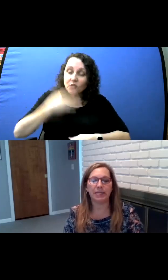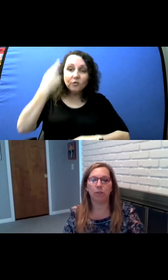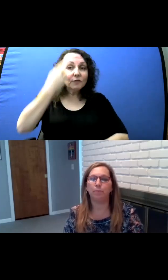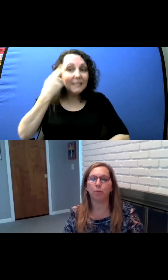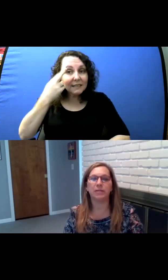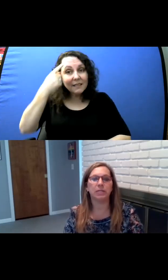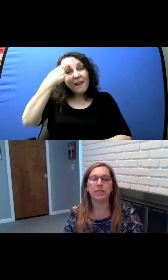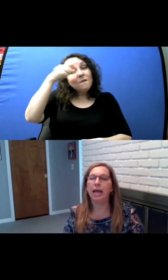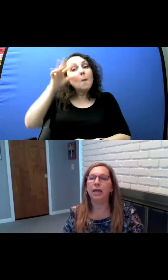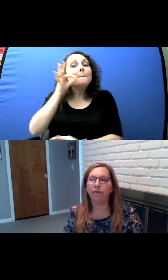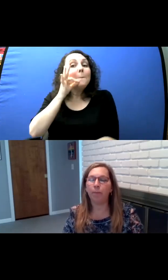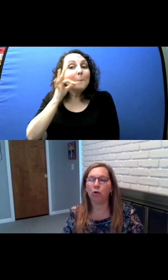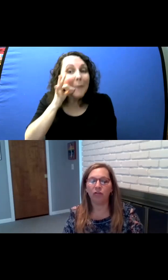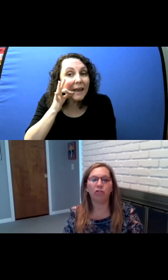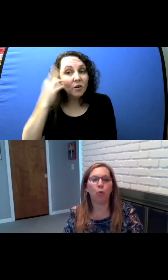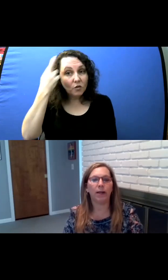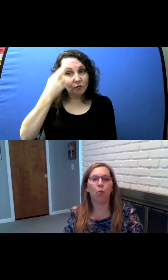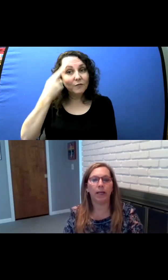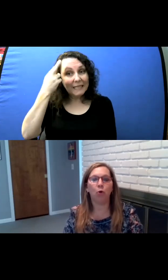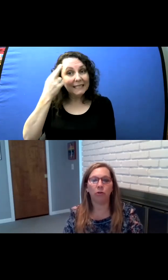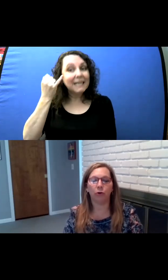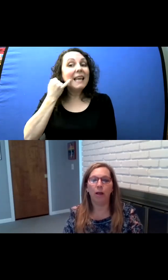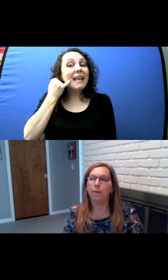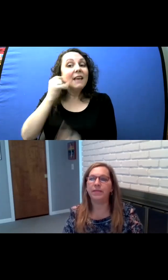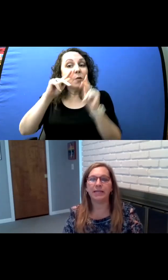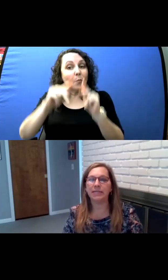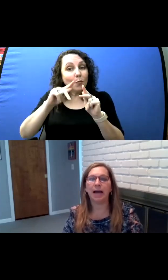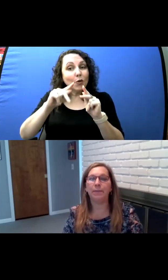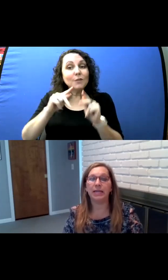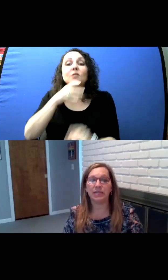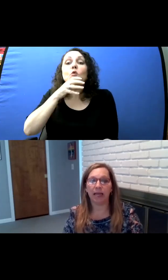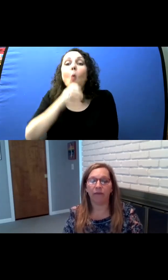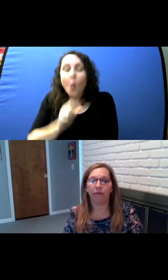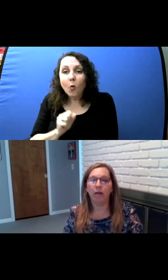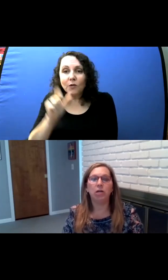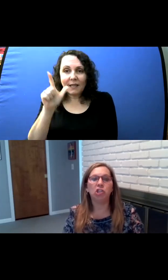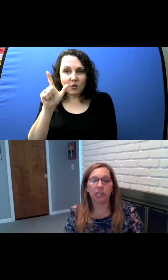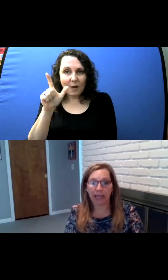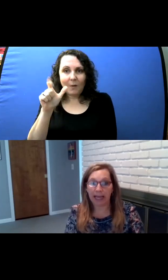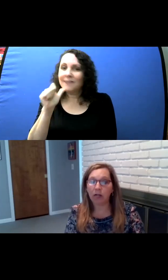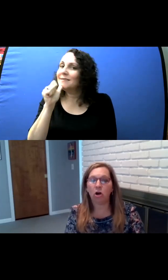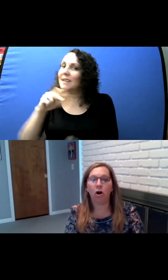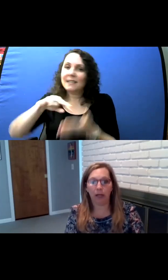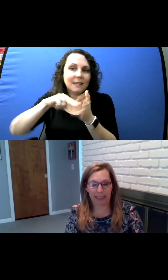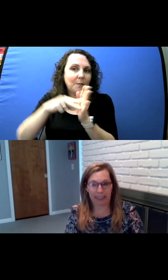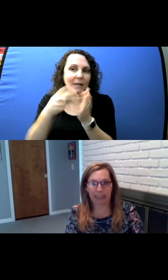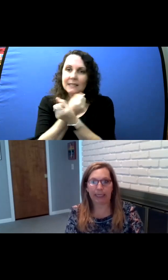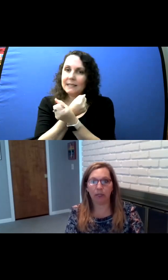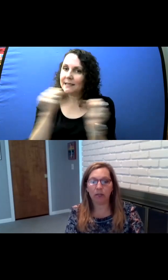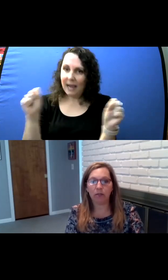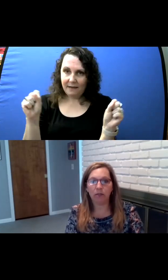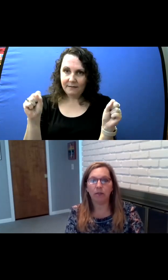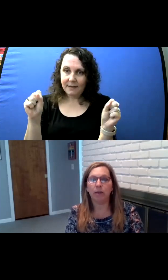for medicinal purposes if a person is 21 and older, but that does not mean it's safe. Just like alcohol